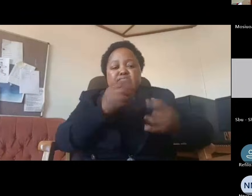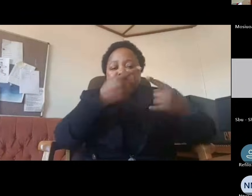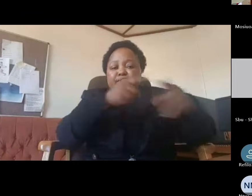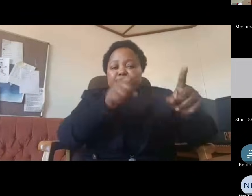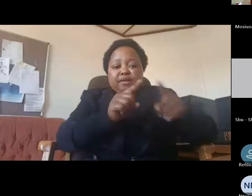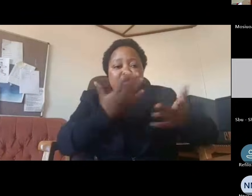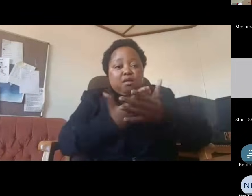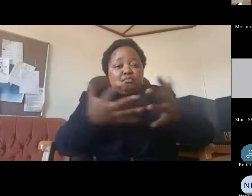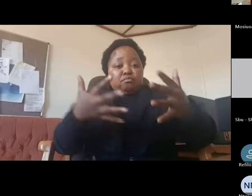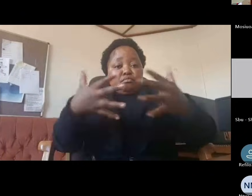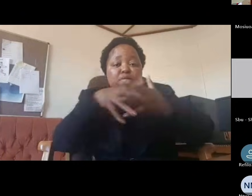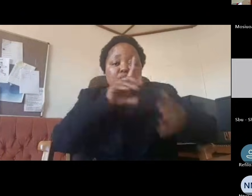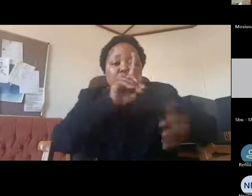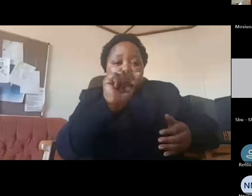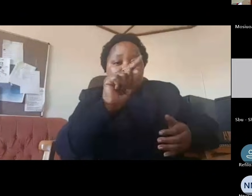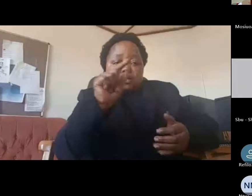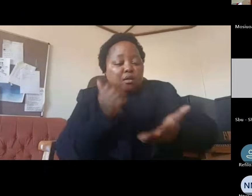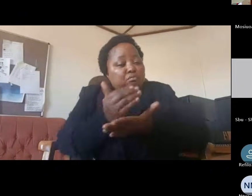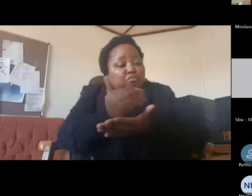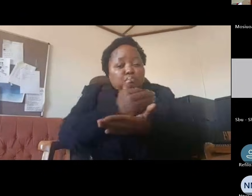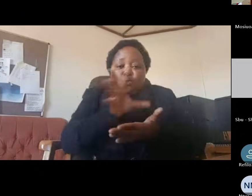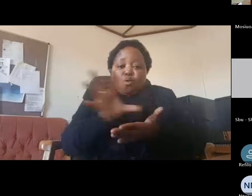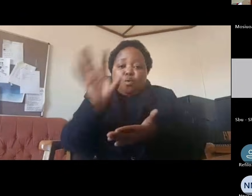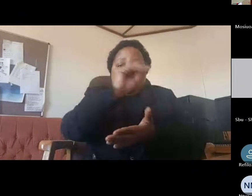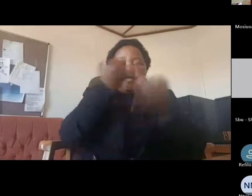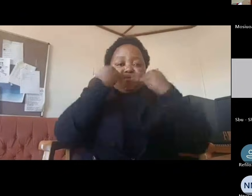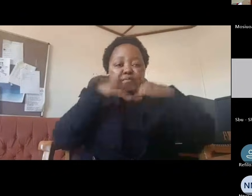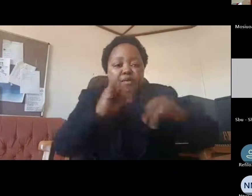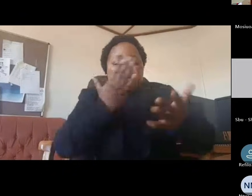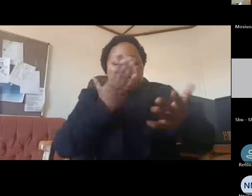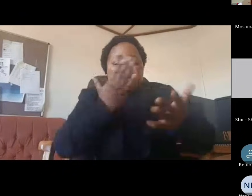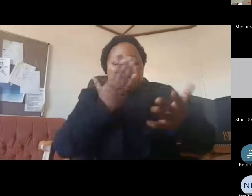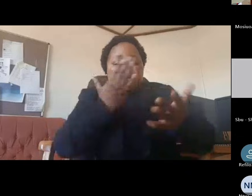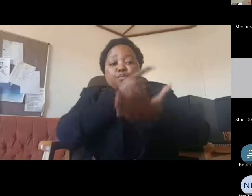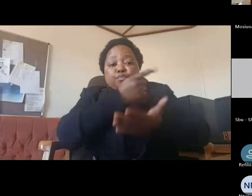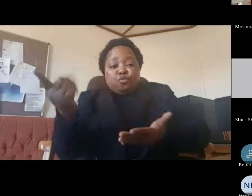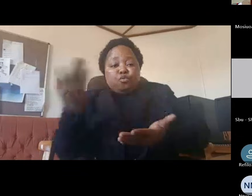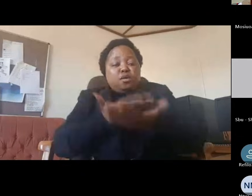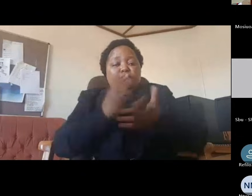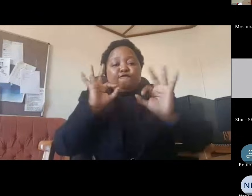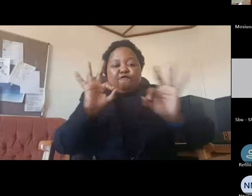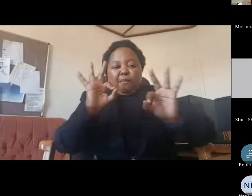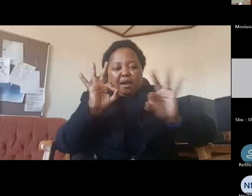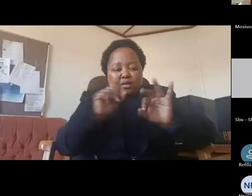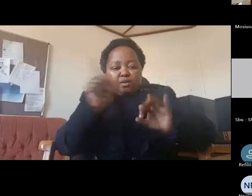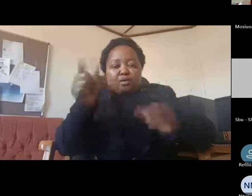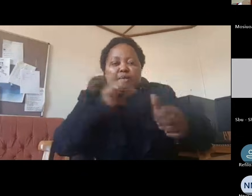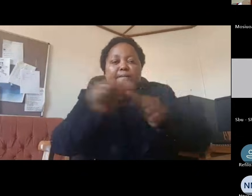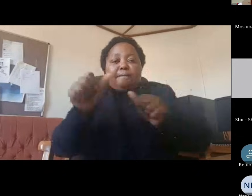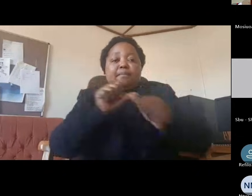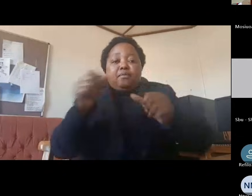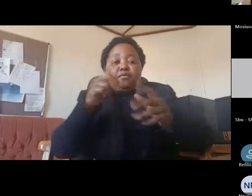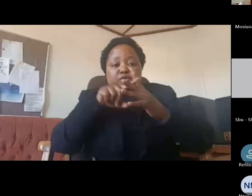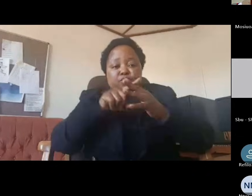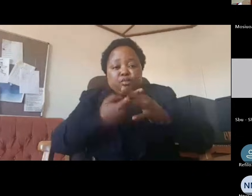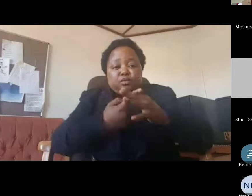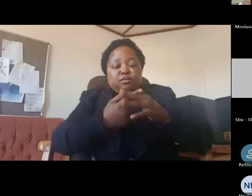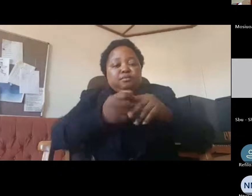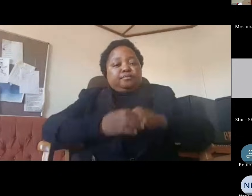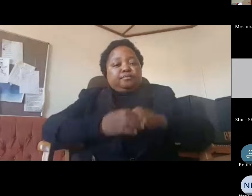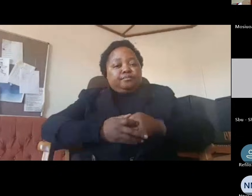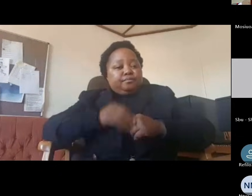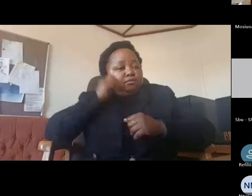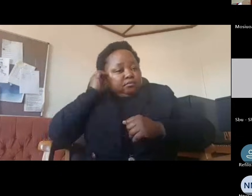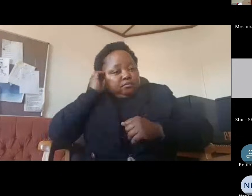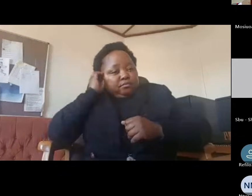data and this information will really help you formalize a better response. One of the things that I did